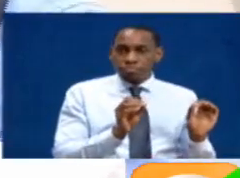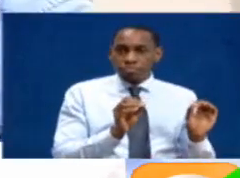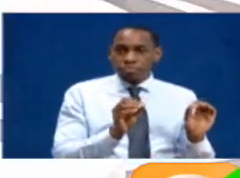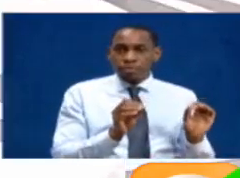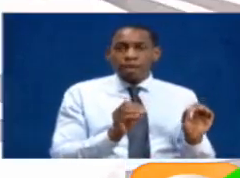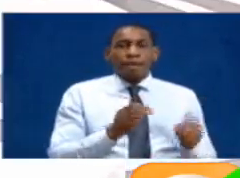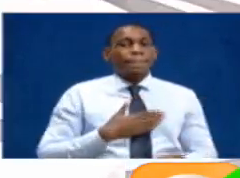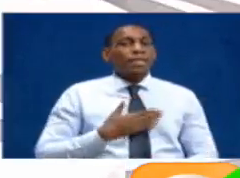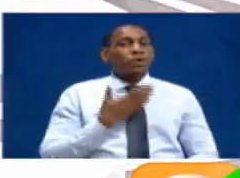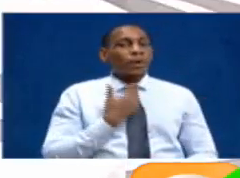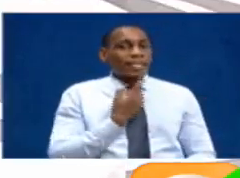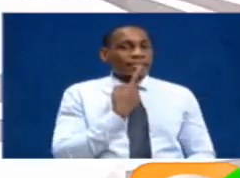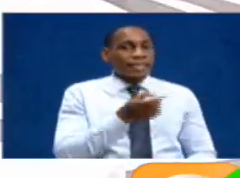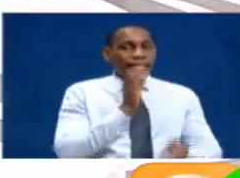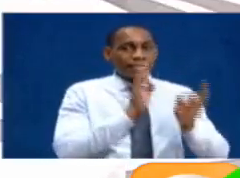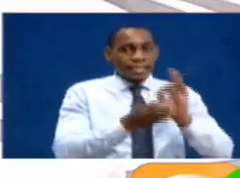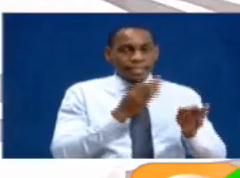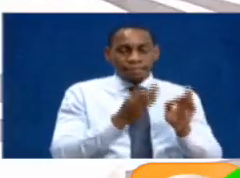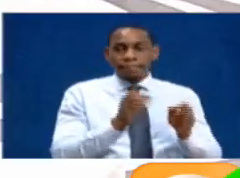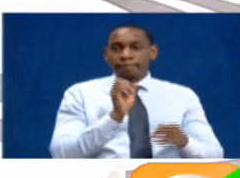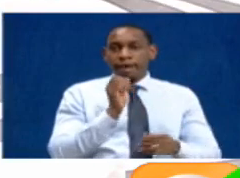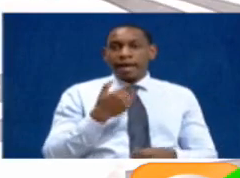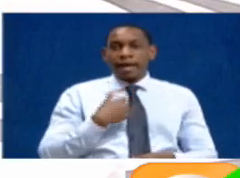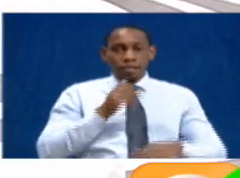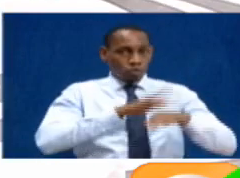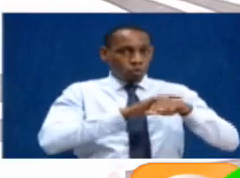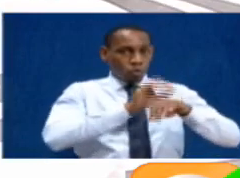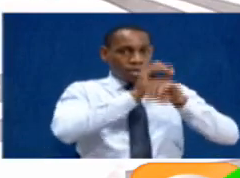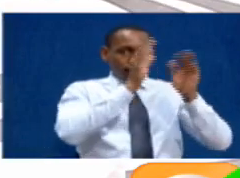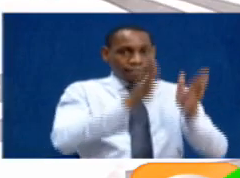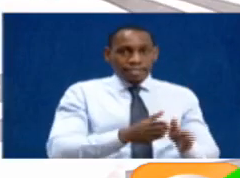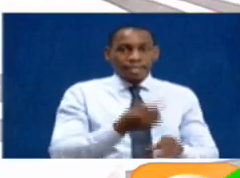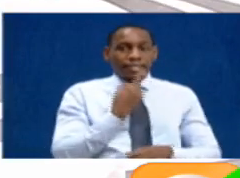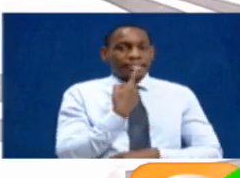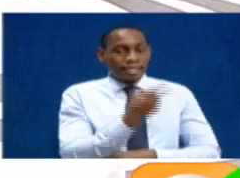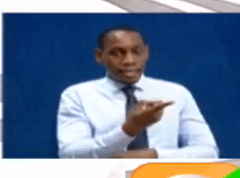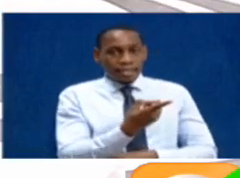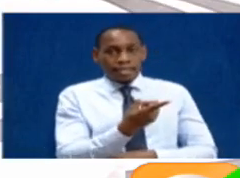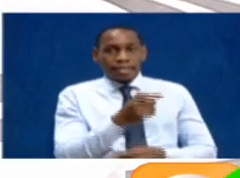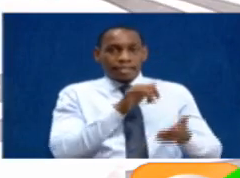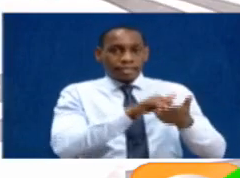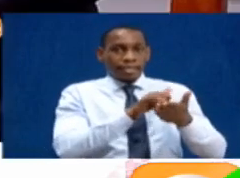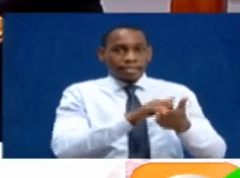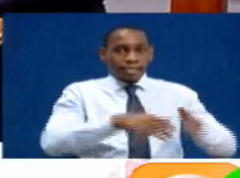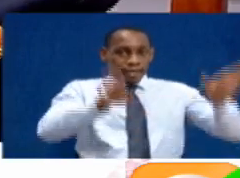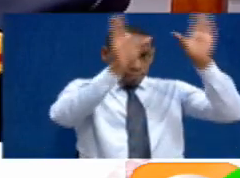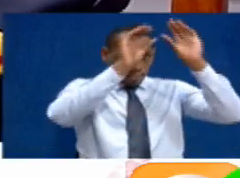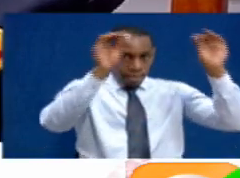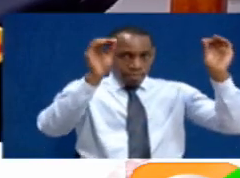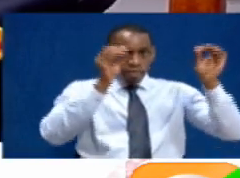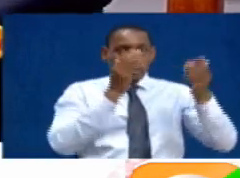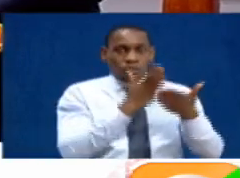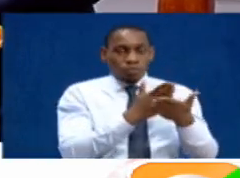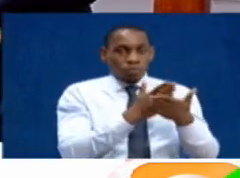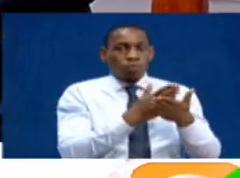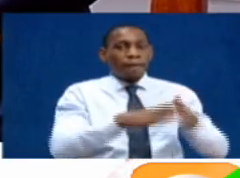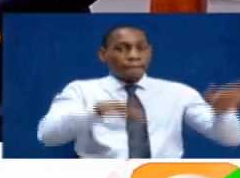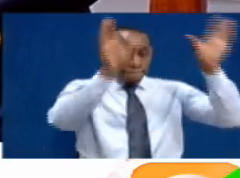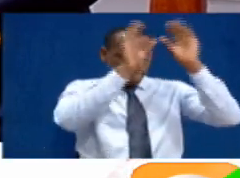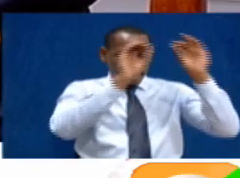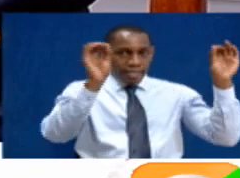I'm just trying to tell you, if he had the right good advisors, would have told him, look, the head of state is a head of